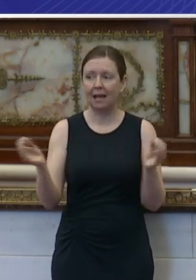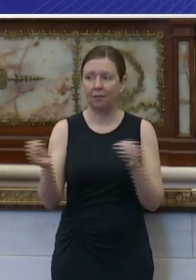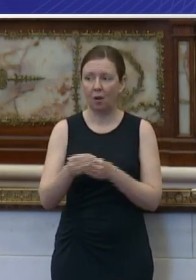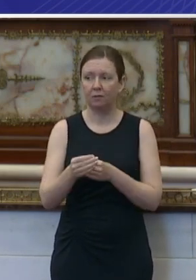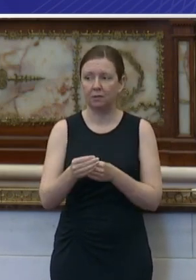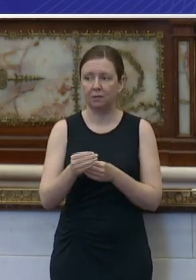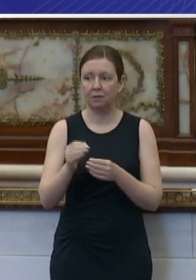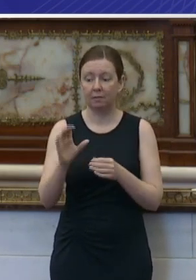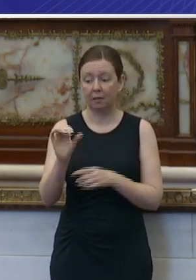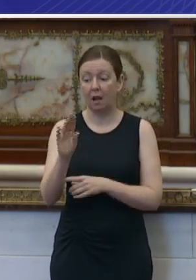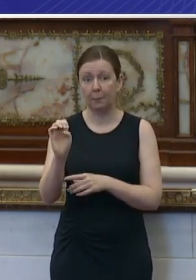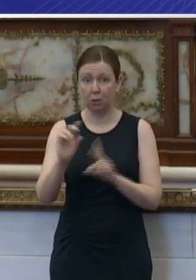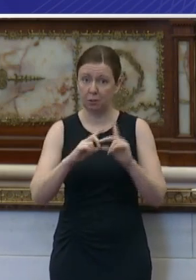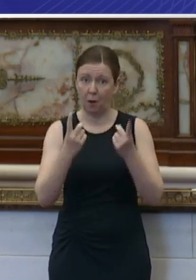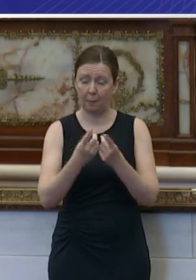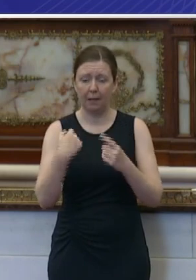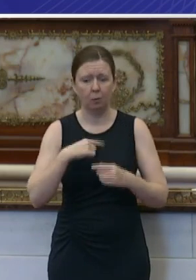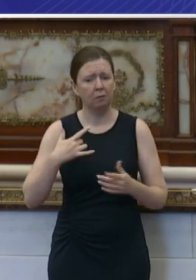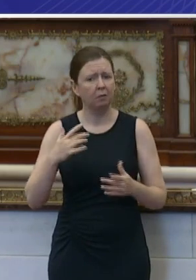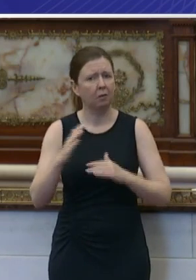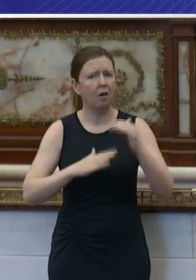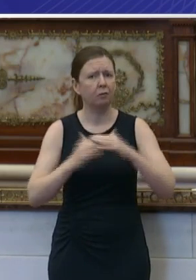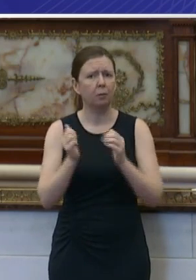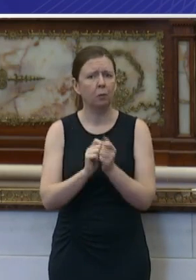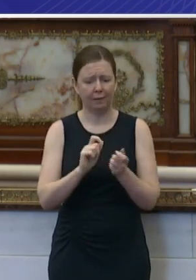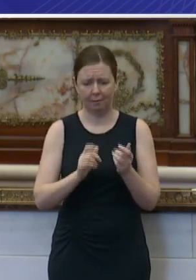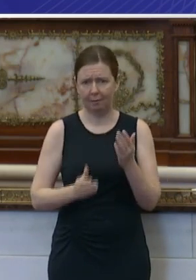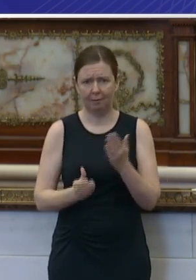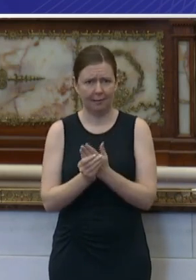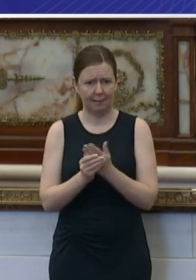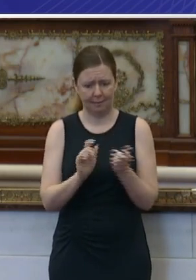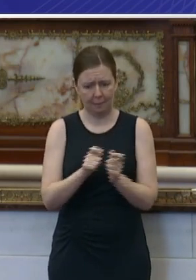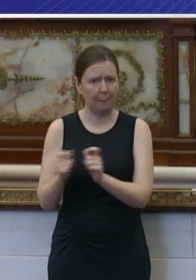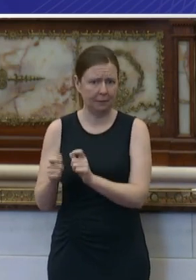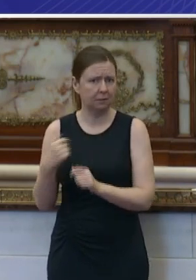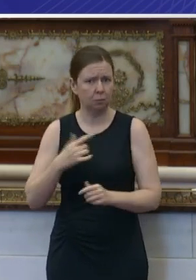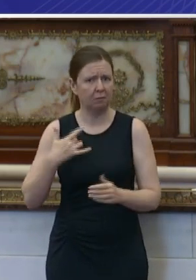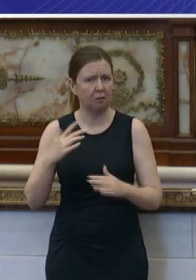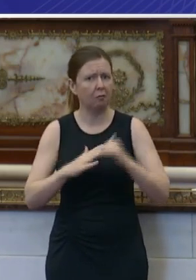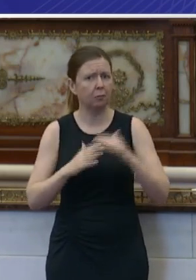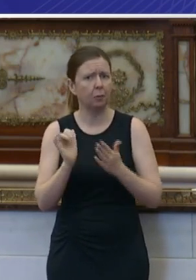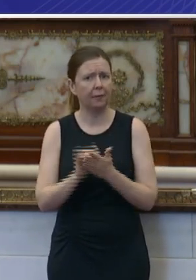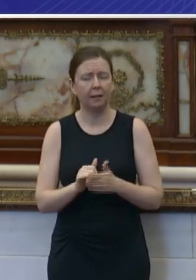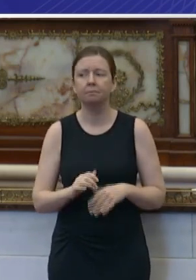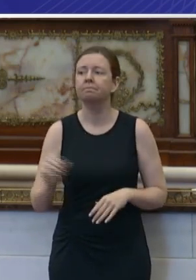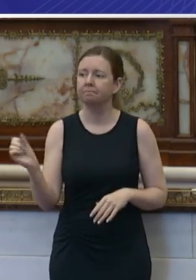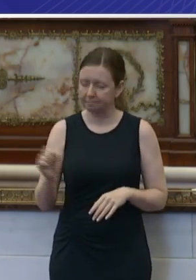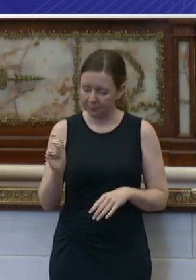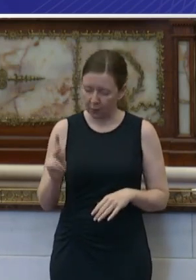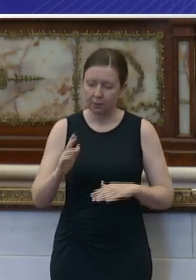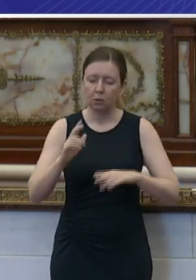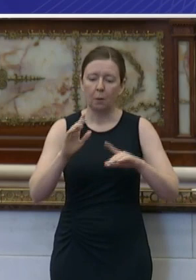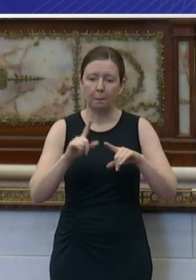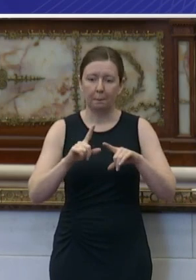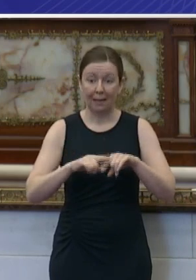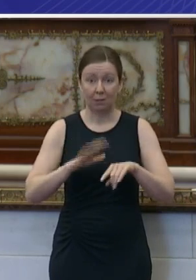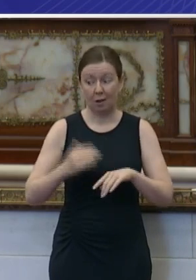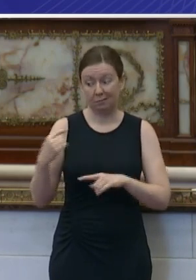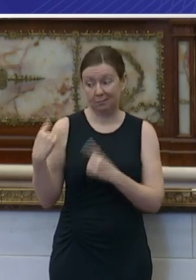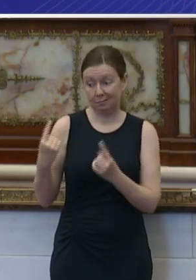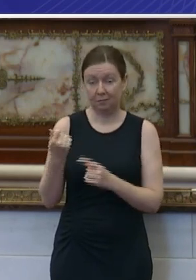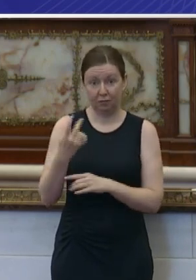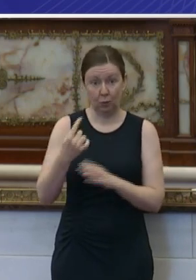the Commerce Department, and we feel comfortable with the amendments that I've proposed. And so based on various emails and